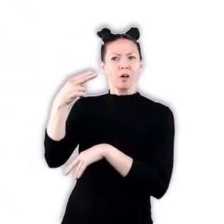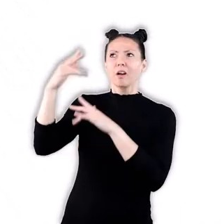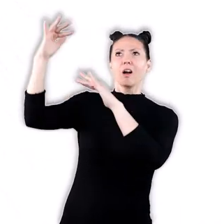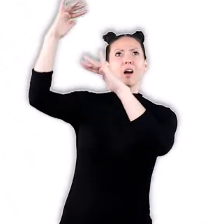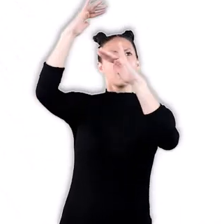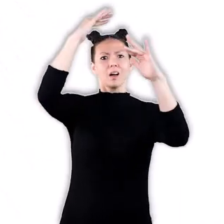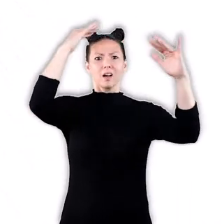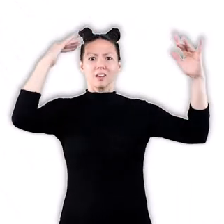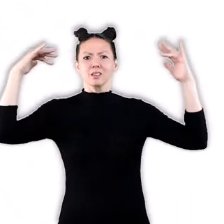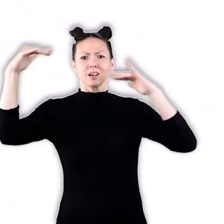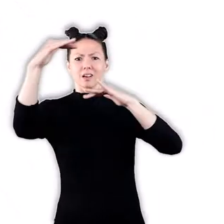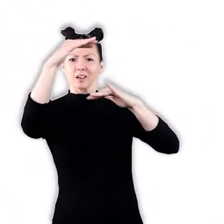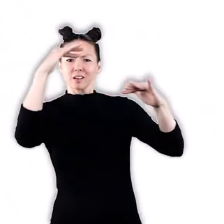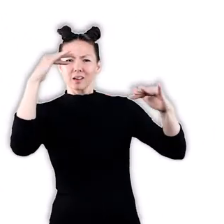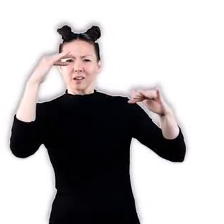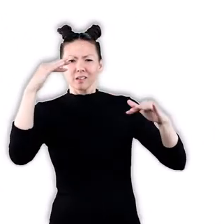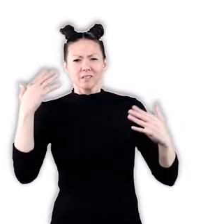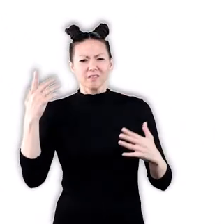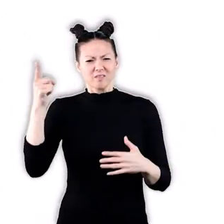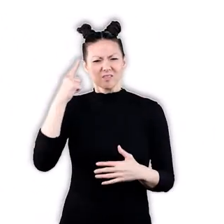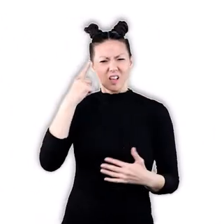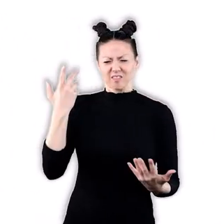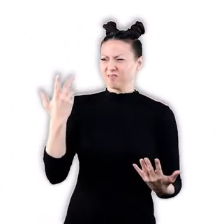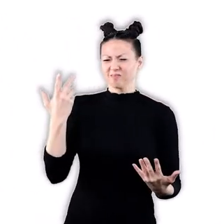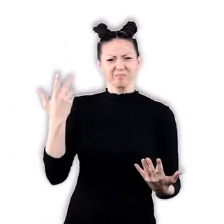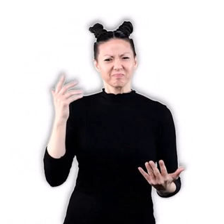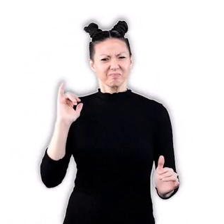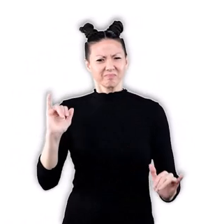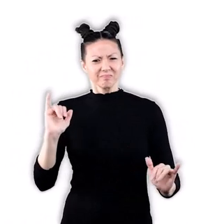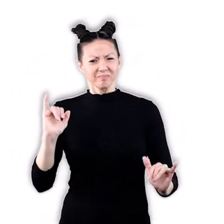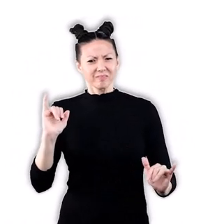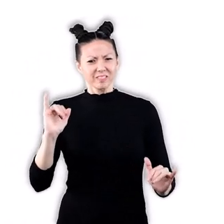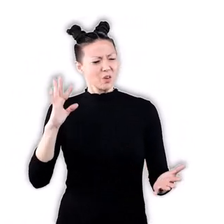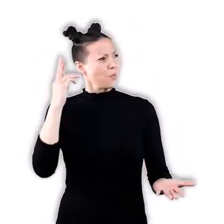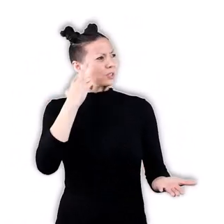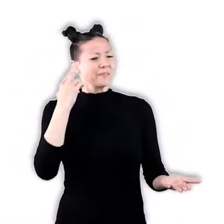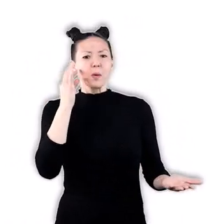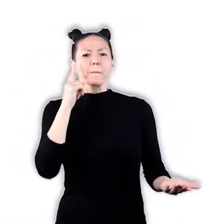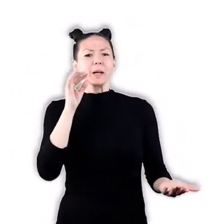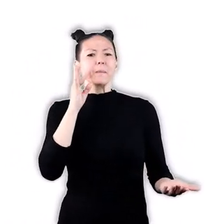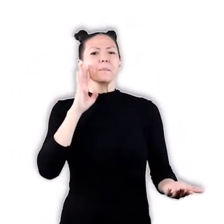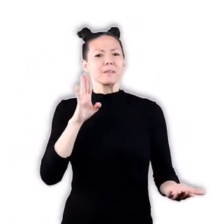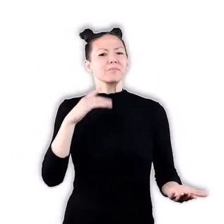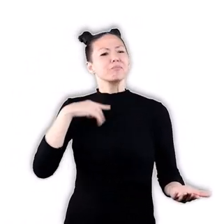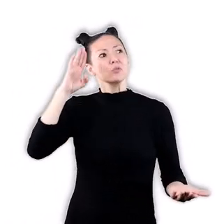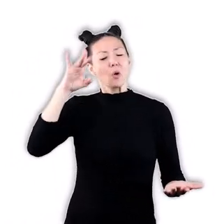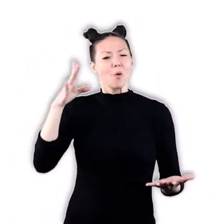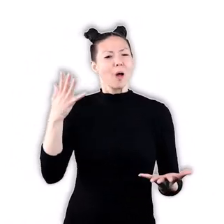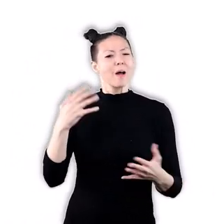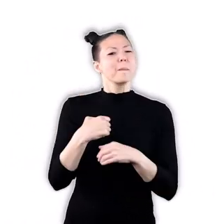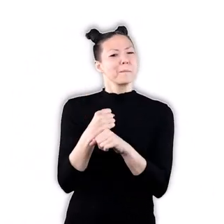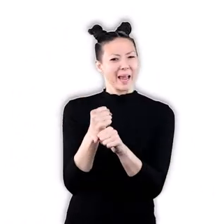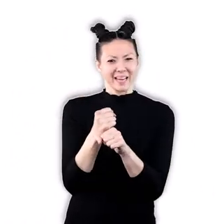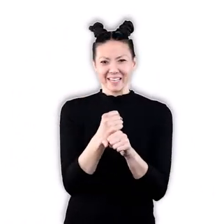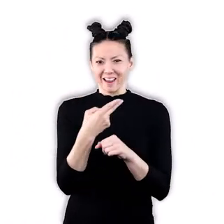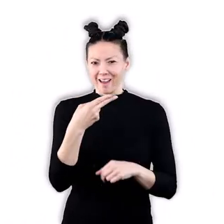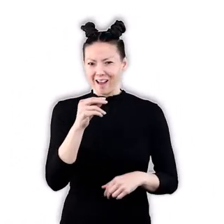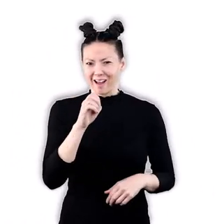thought another long time and said, and the only reason for being a bee that I know of is making